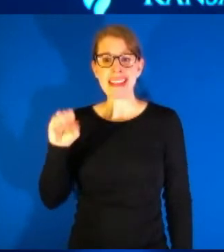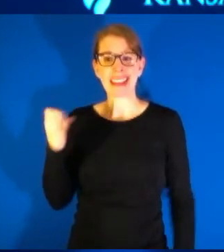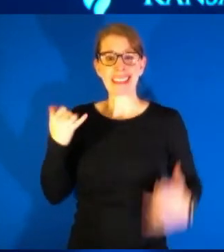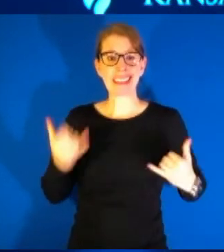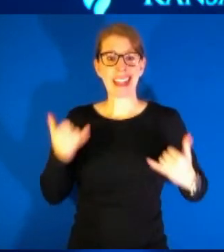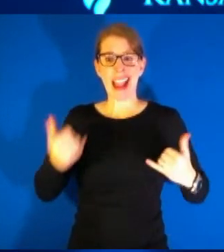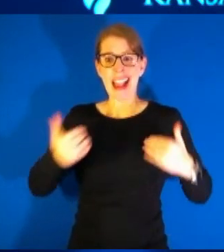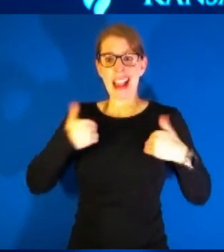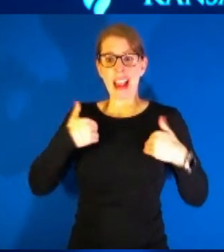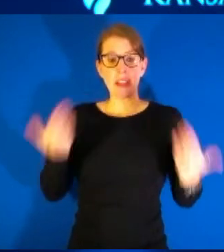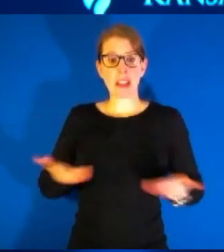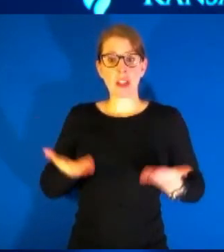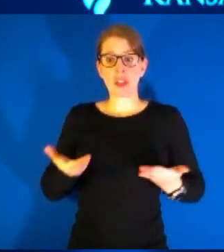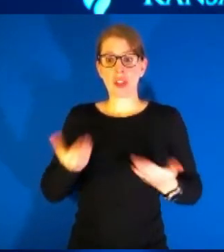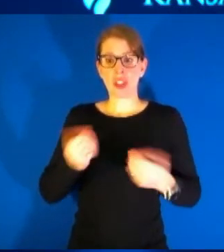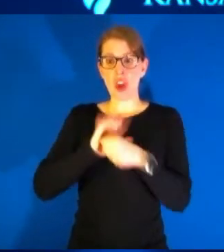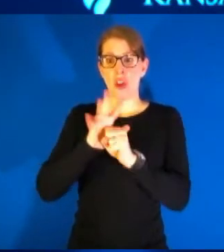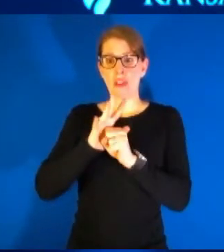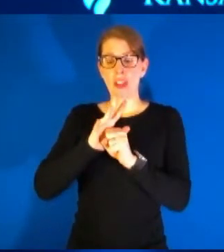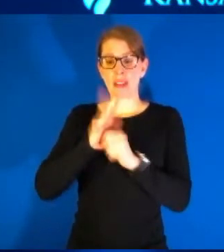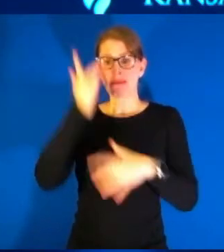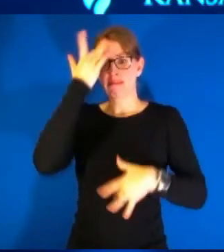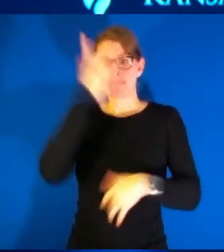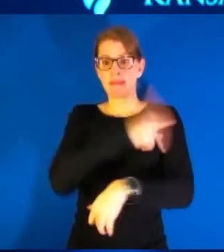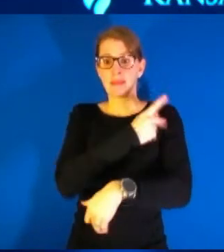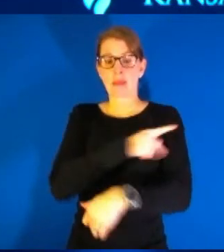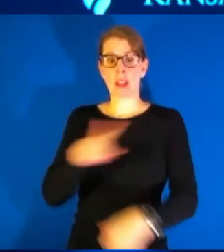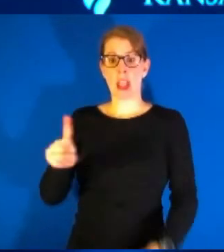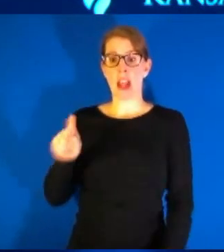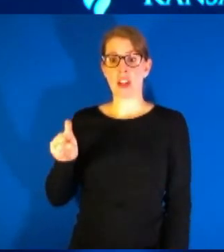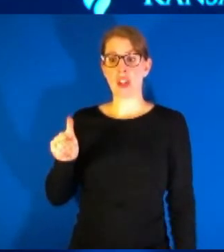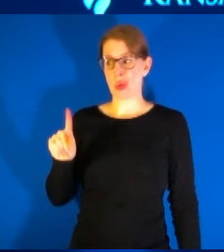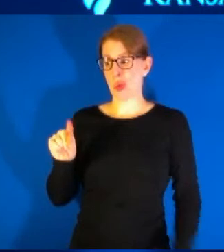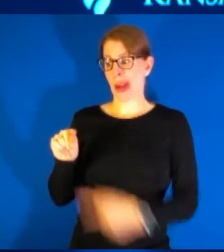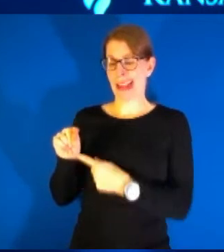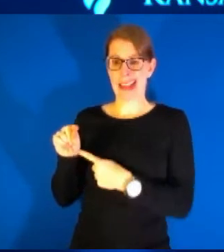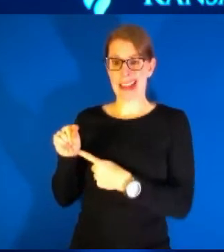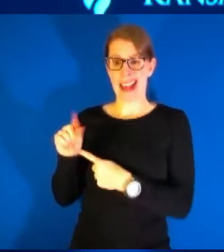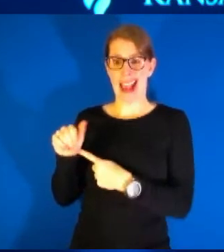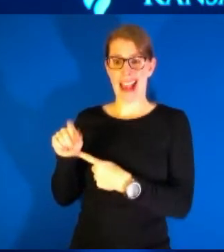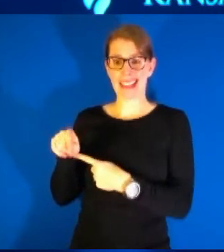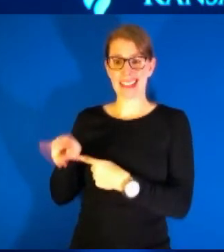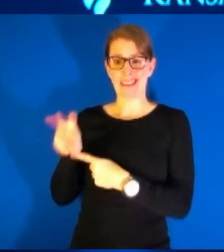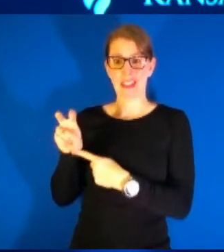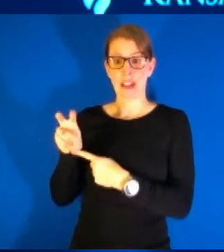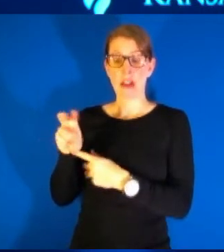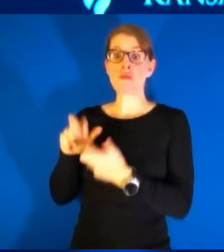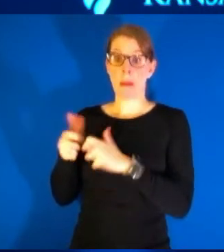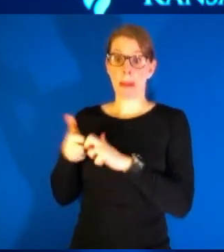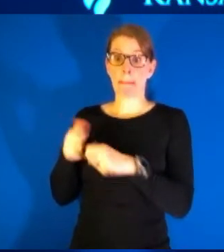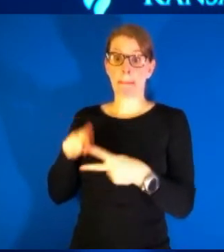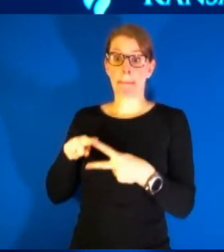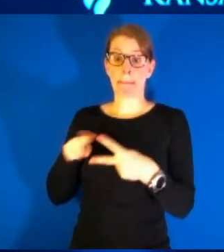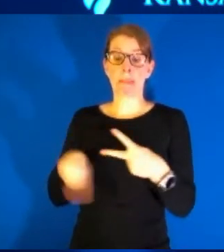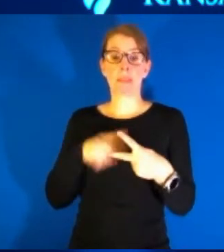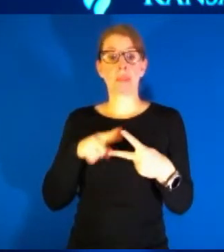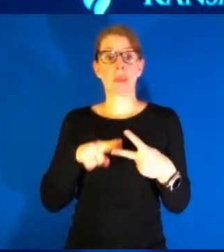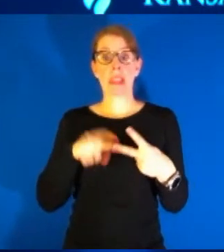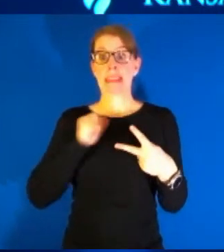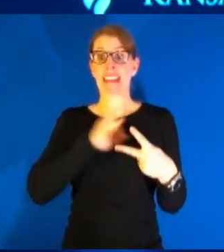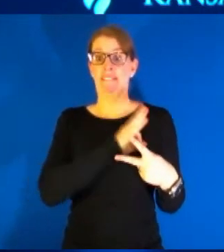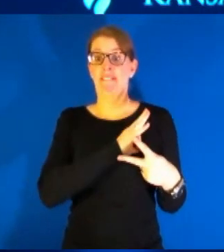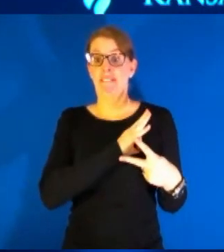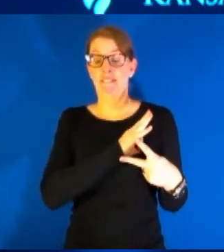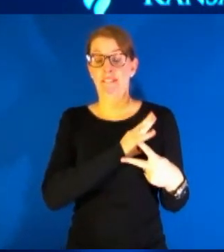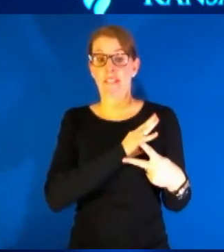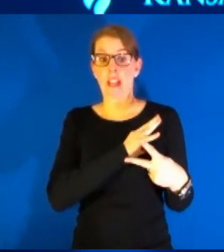at the hospital, and 120 some are active. That's a problem, but furthermore, you talk about staffing. A lot of our staff